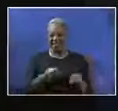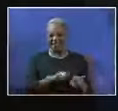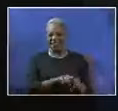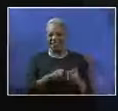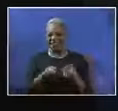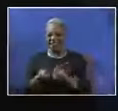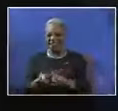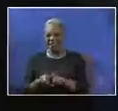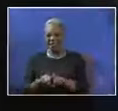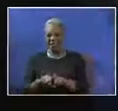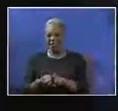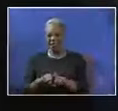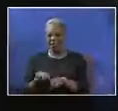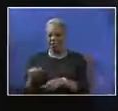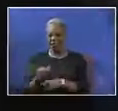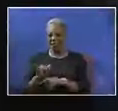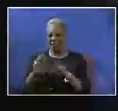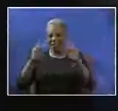Black Panther